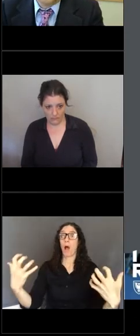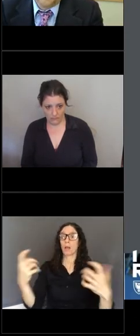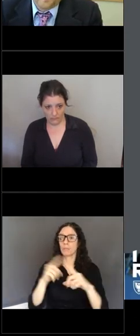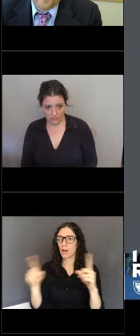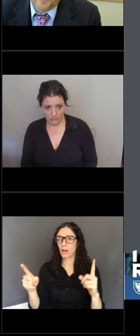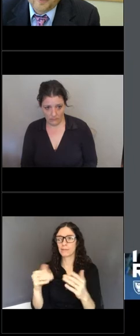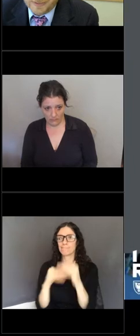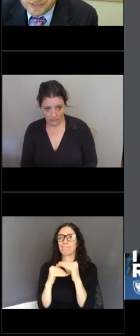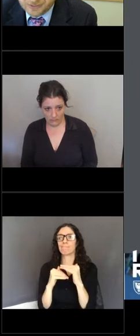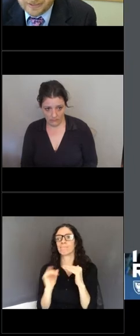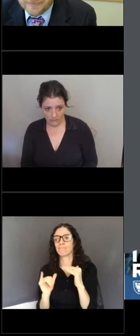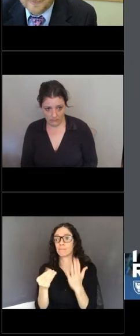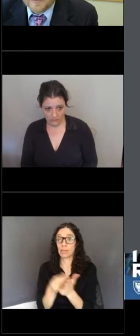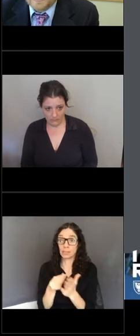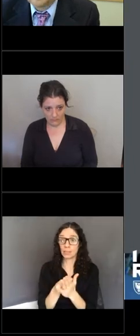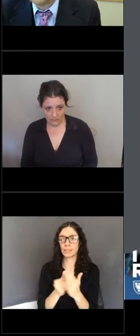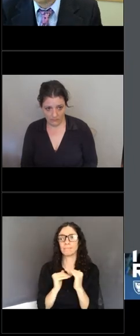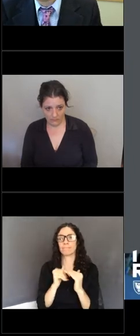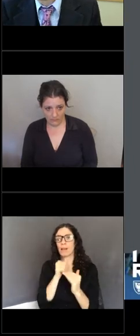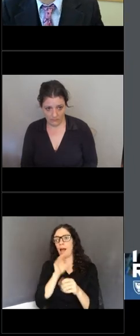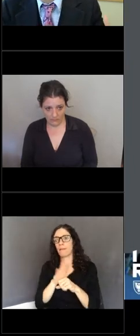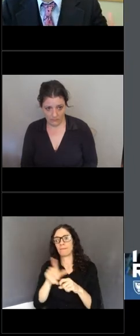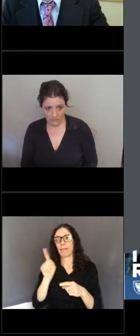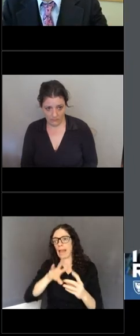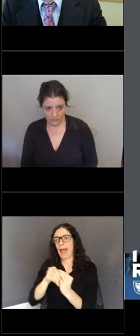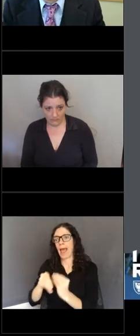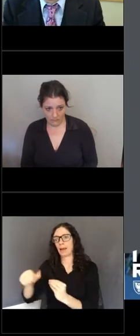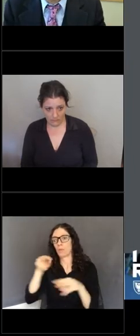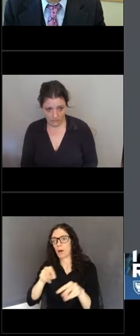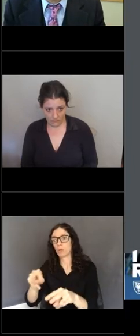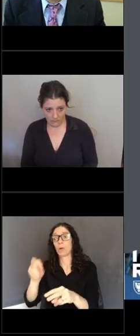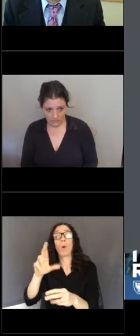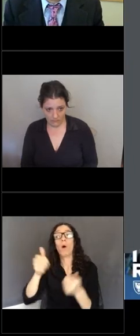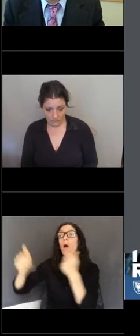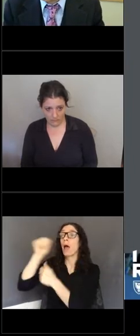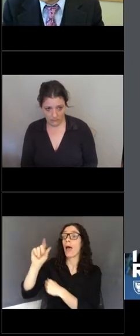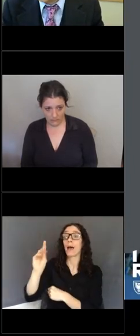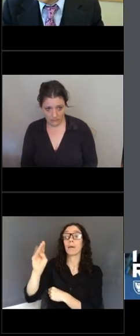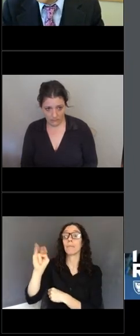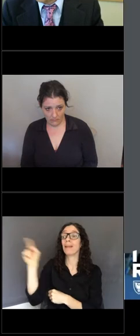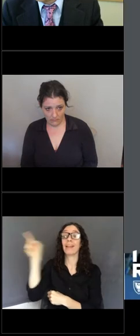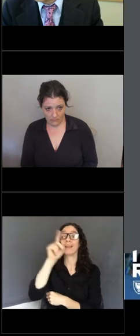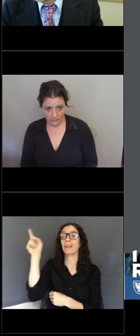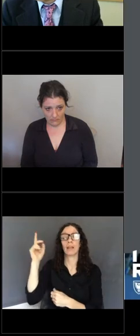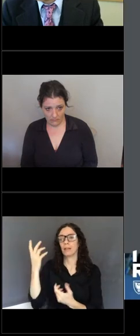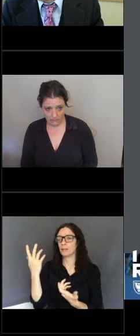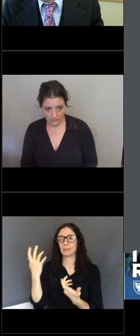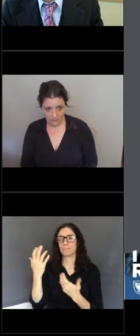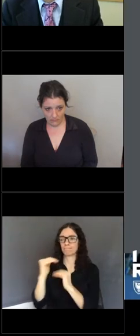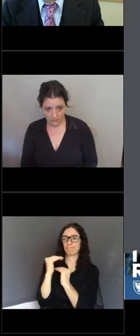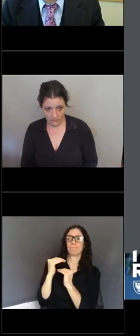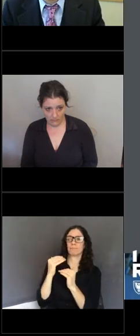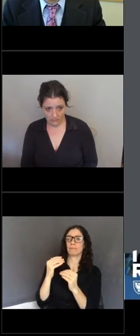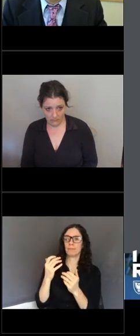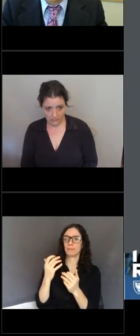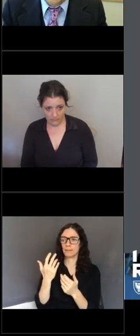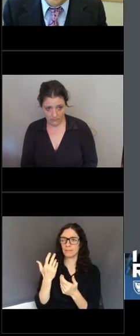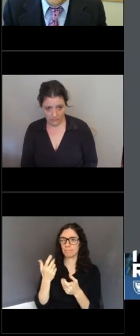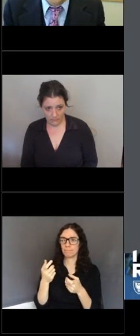budgetary or through administrative, that prevent them from being able to move forward. So our goal is, as